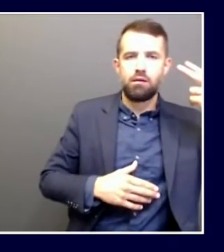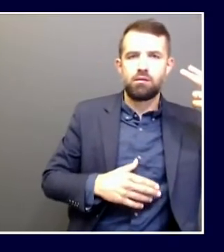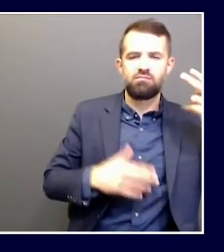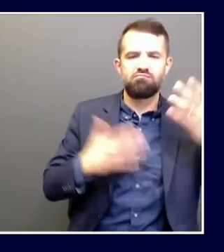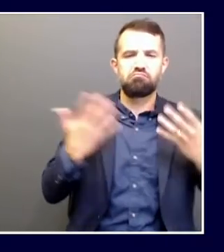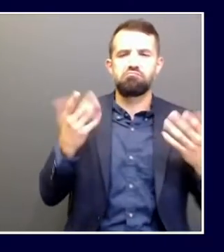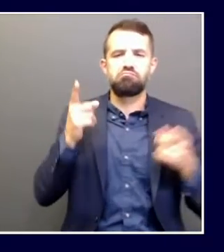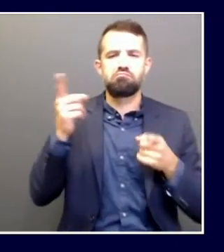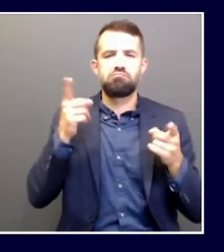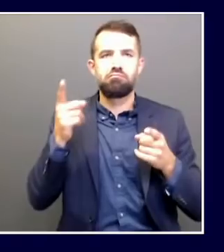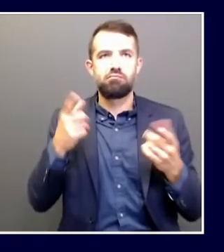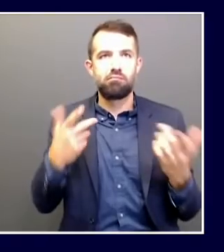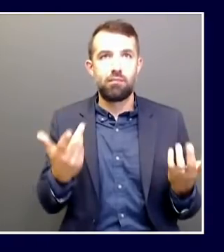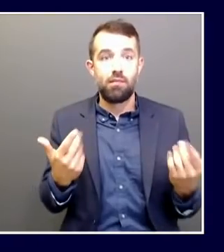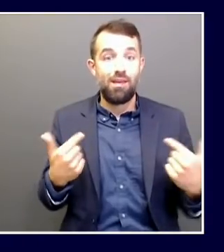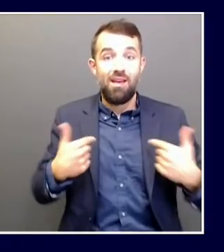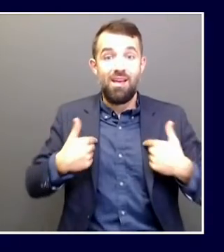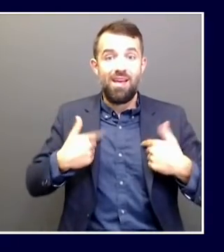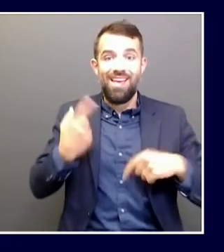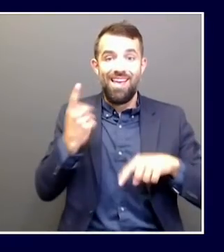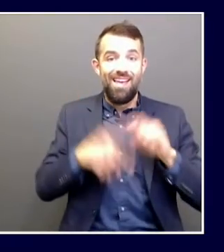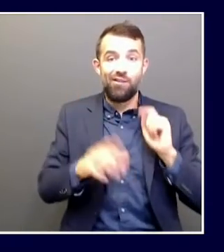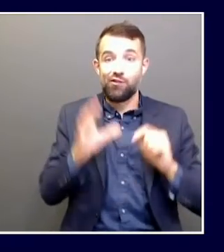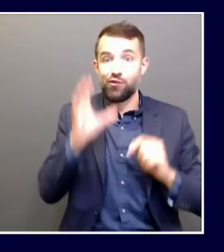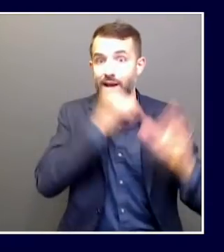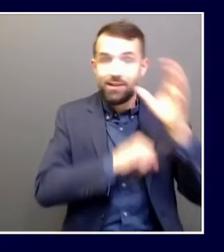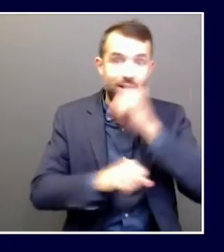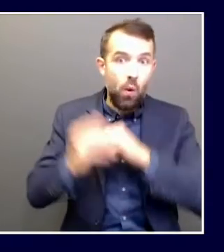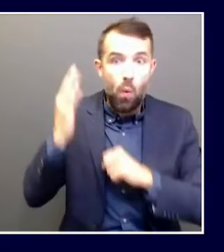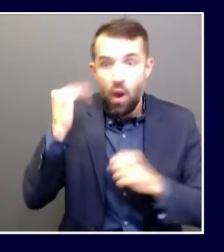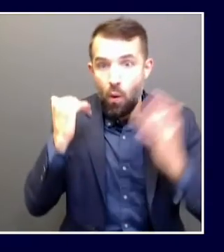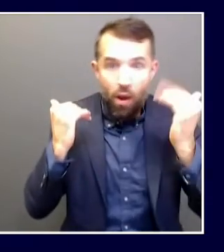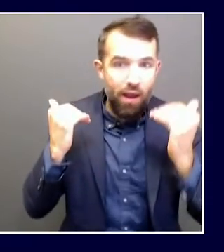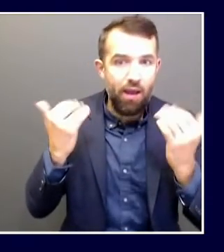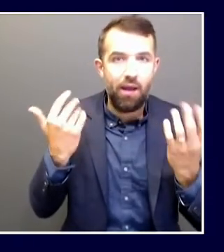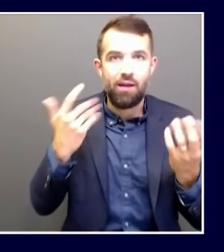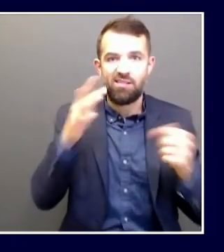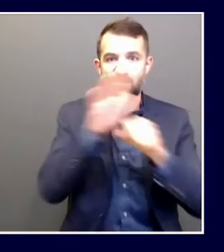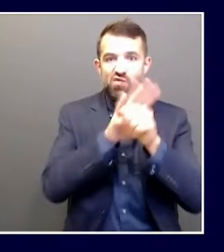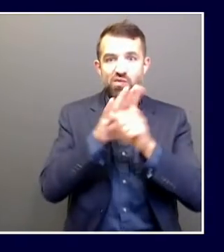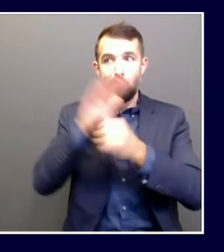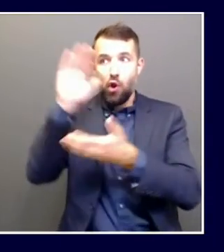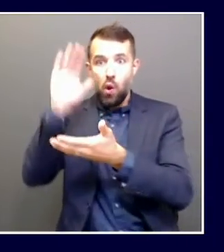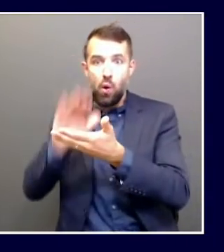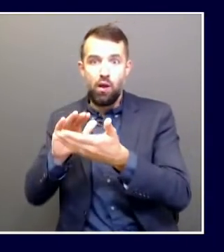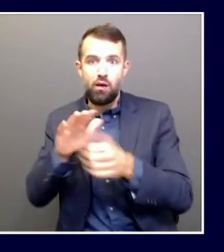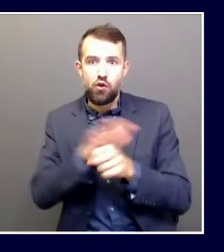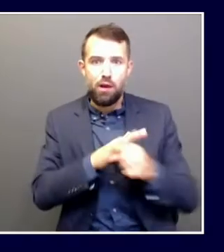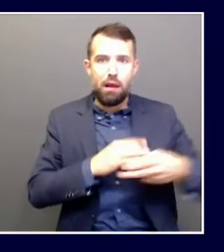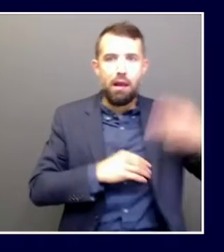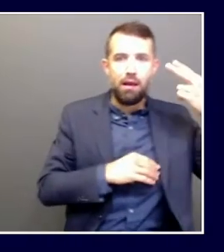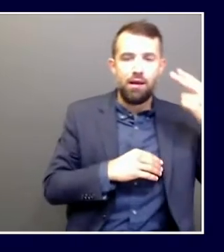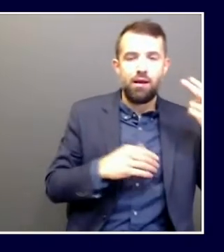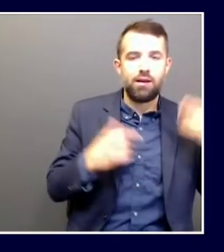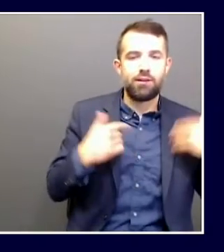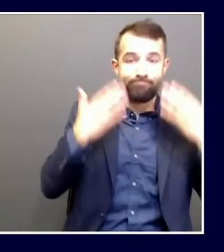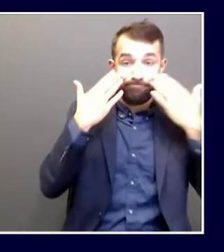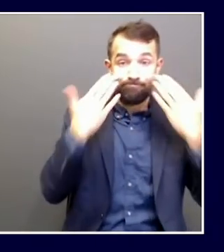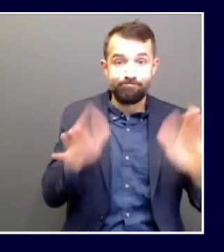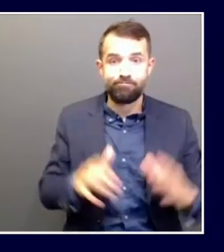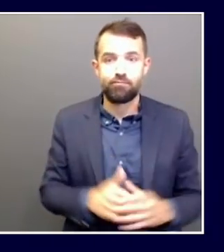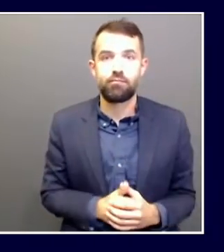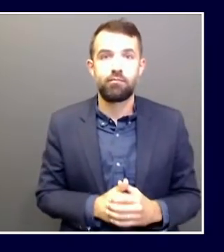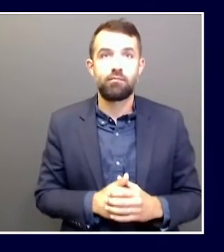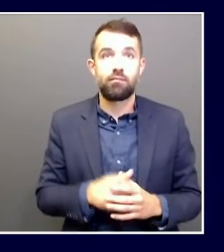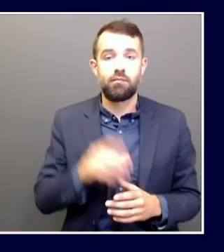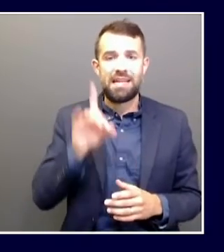speculate or get into the minds of those in one county versus the other. We have done surveys, however, at a